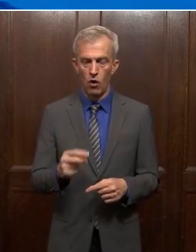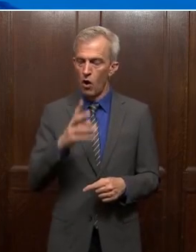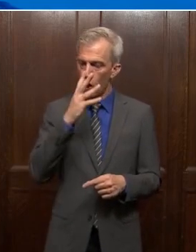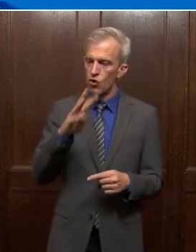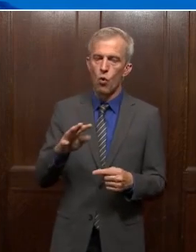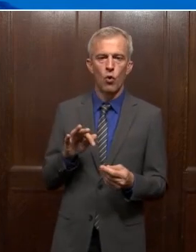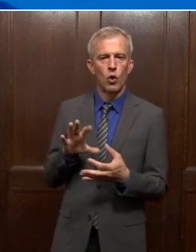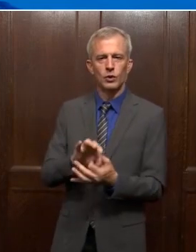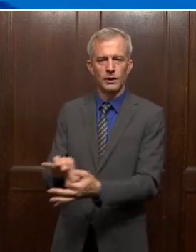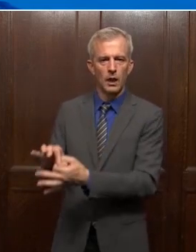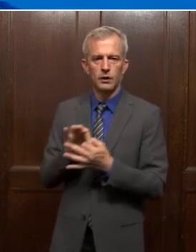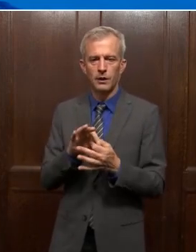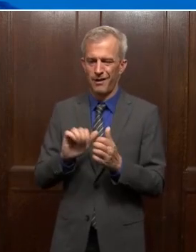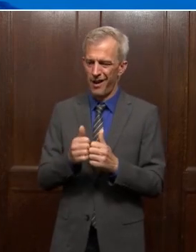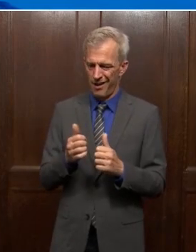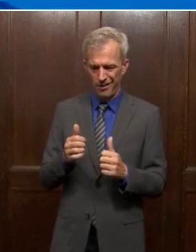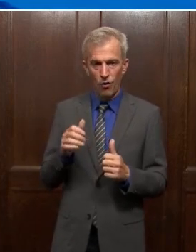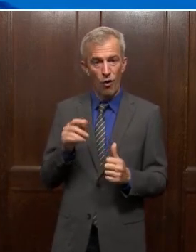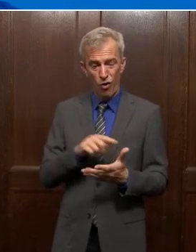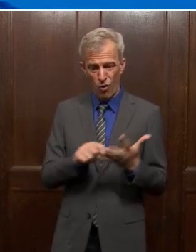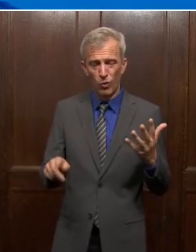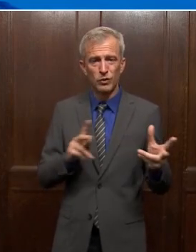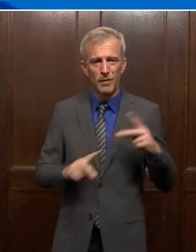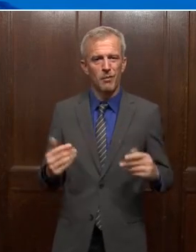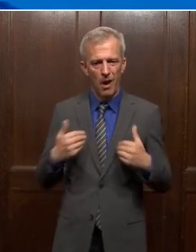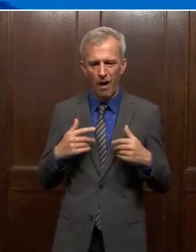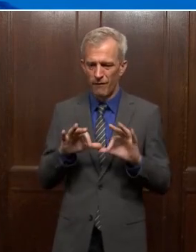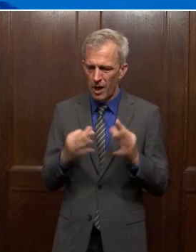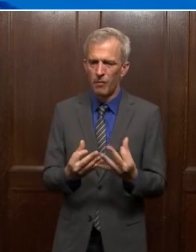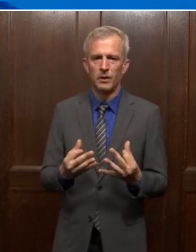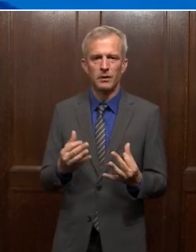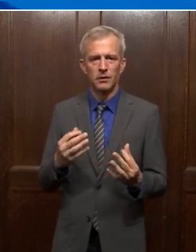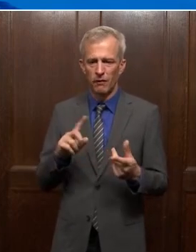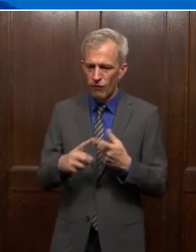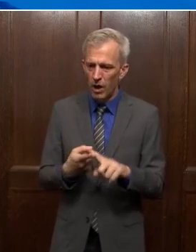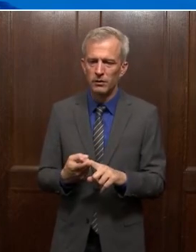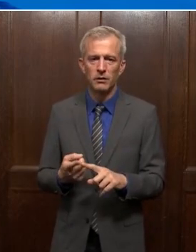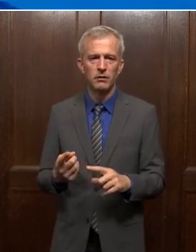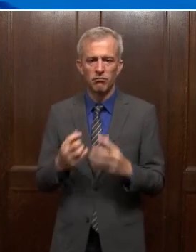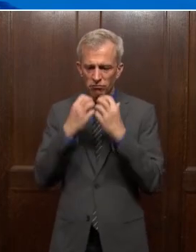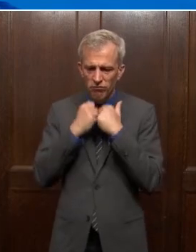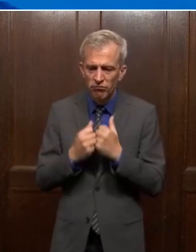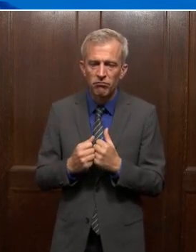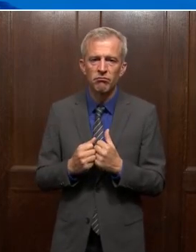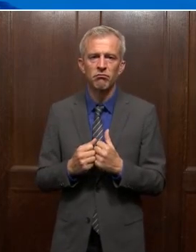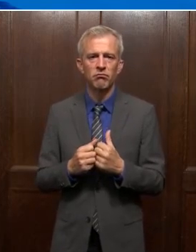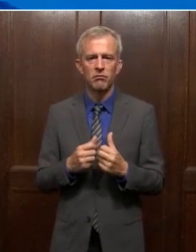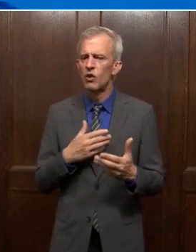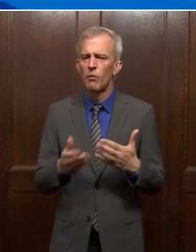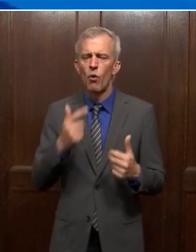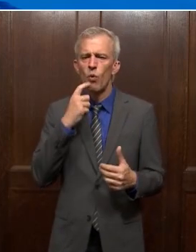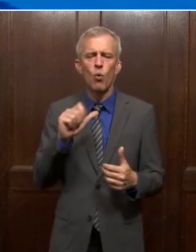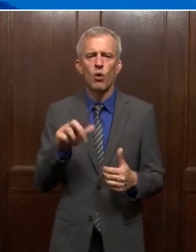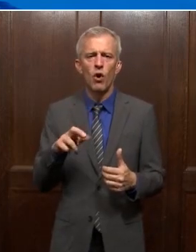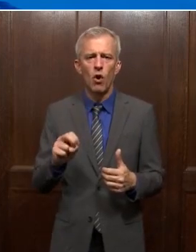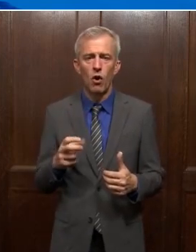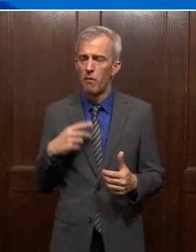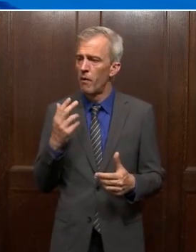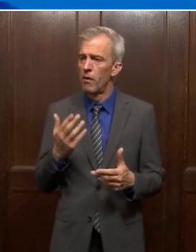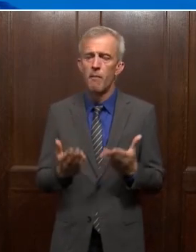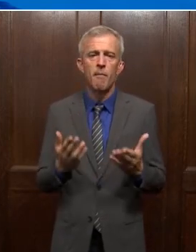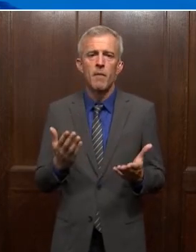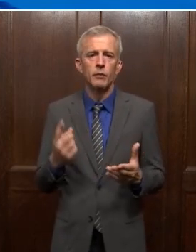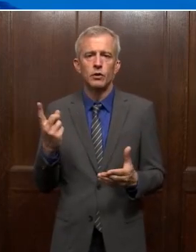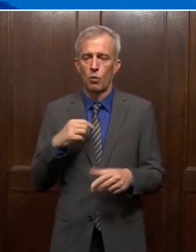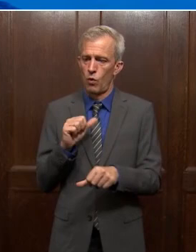and how important these people have been to us, no matter who they are, whether it's a friend or a family member, a colleague, or somebody who lives in